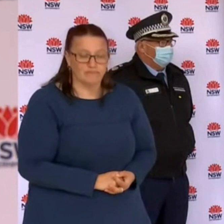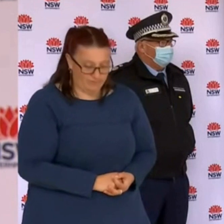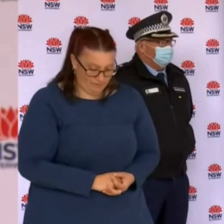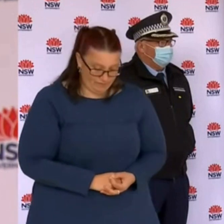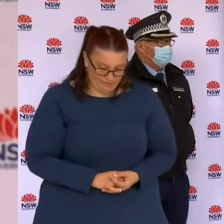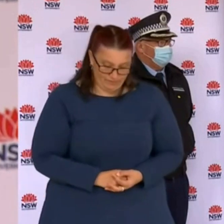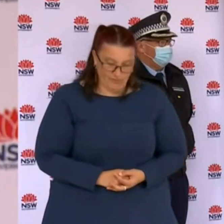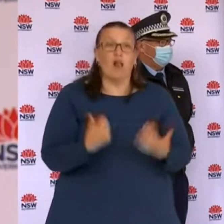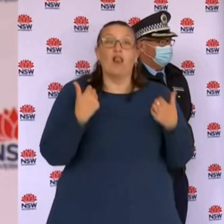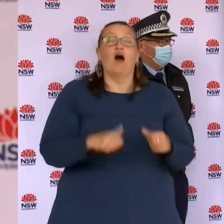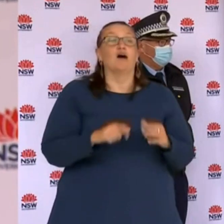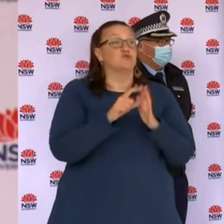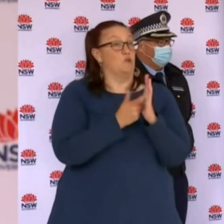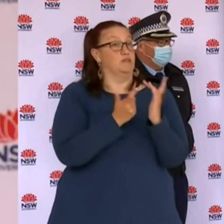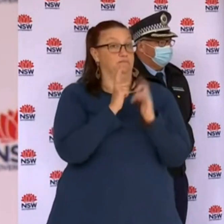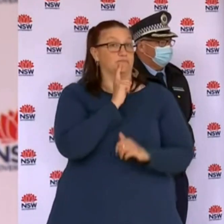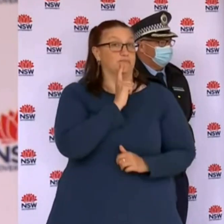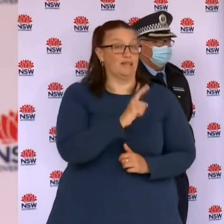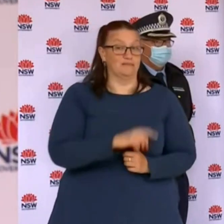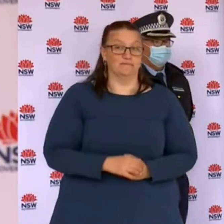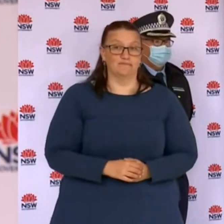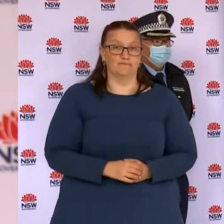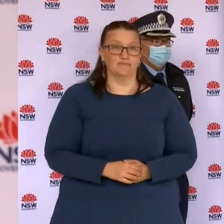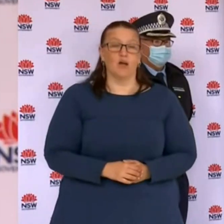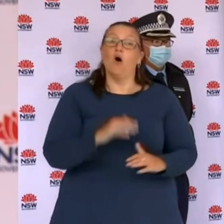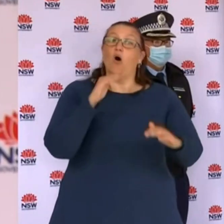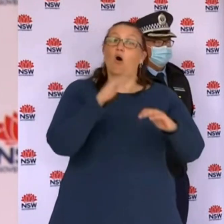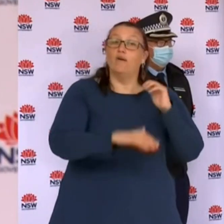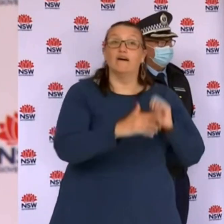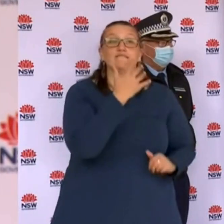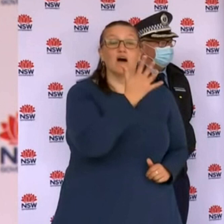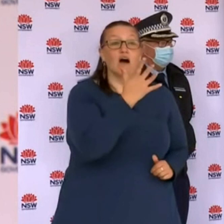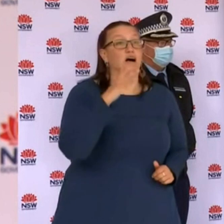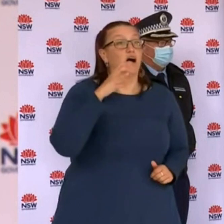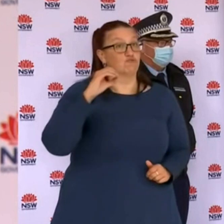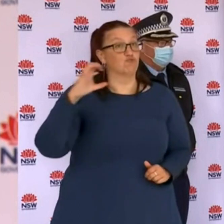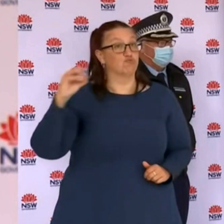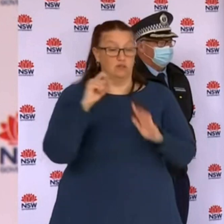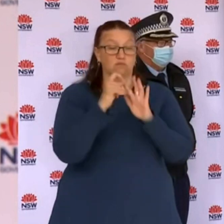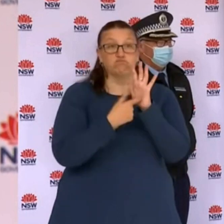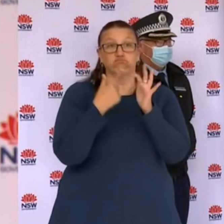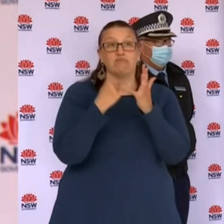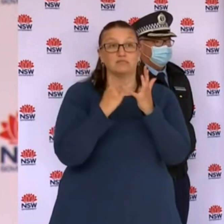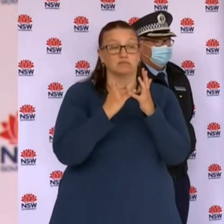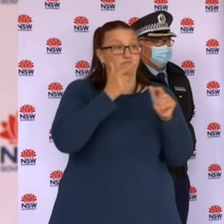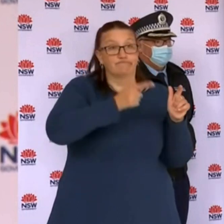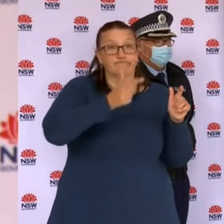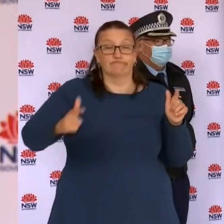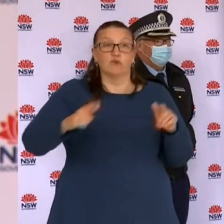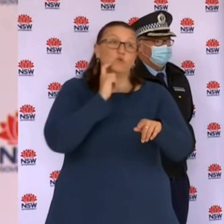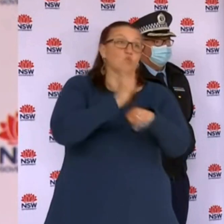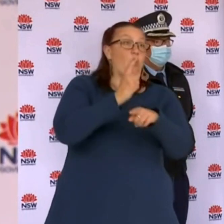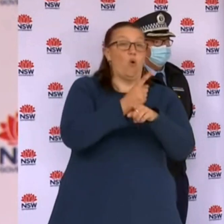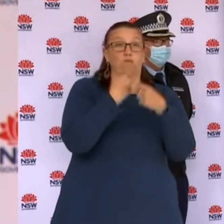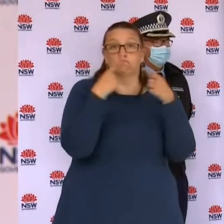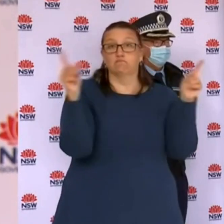Chant has said and as I've said, I think we've had more than 500 press conferences in the last 18 months while we've all had to suffer this